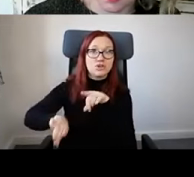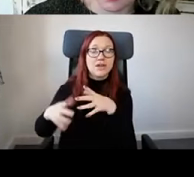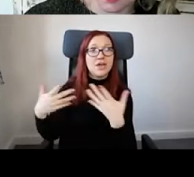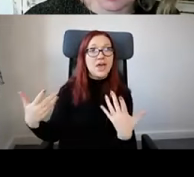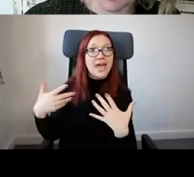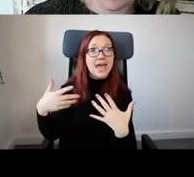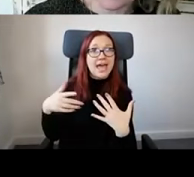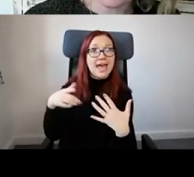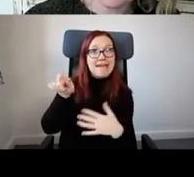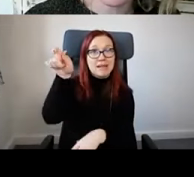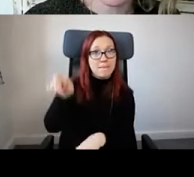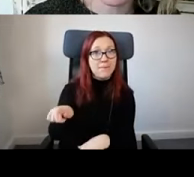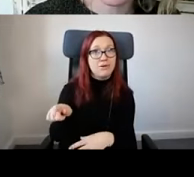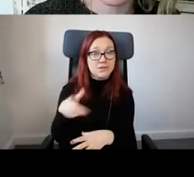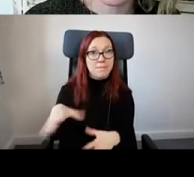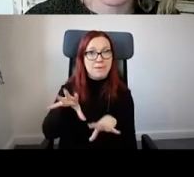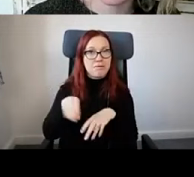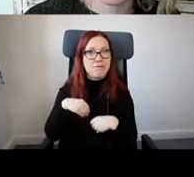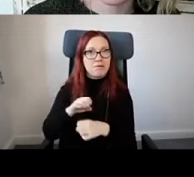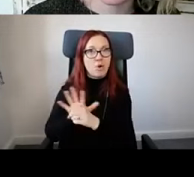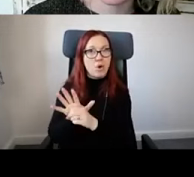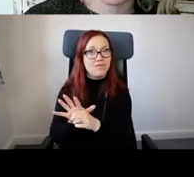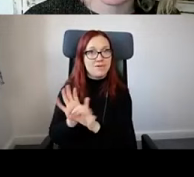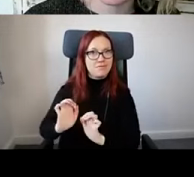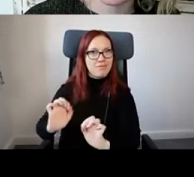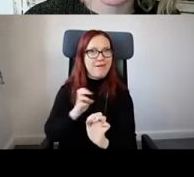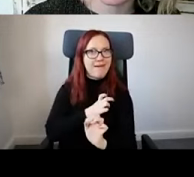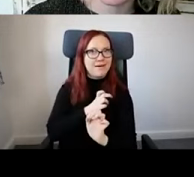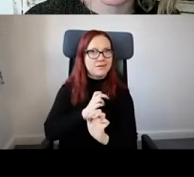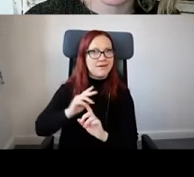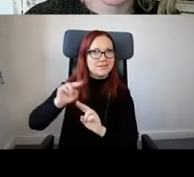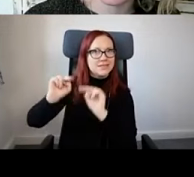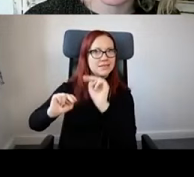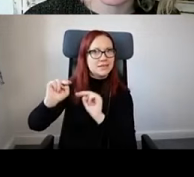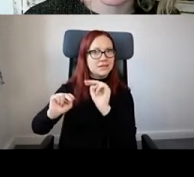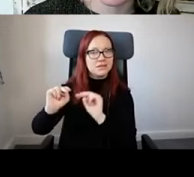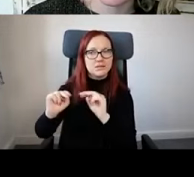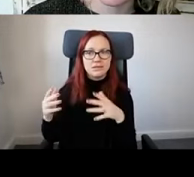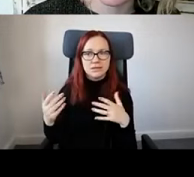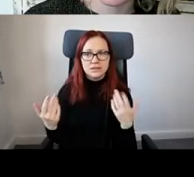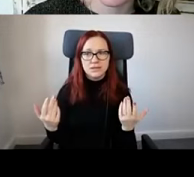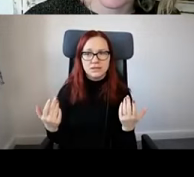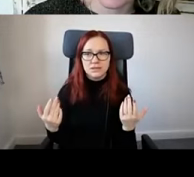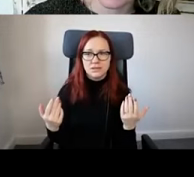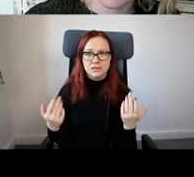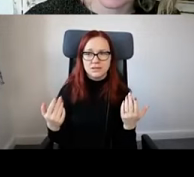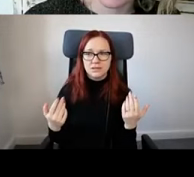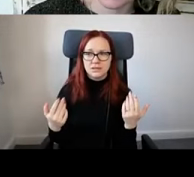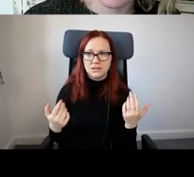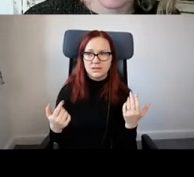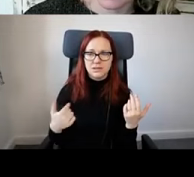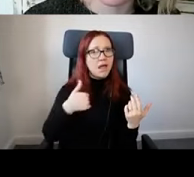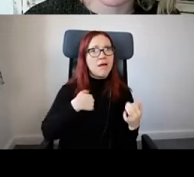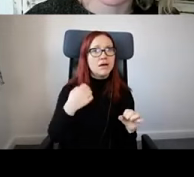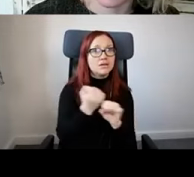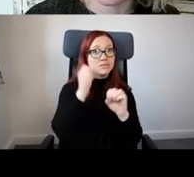specific anxiety, but we have nothing. You know, if somebody is identified as that, because I do imagine you'll get somebody that